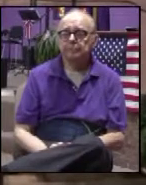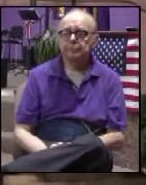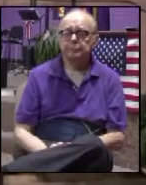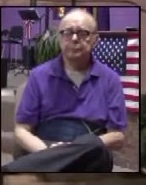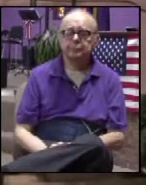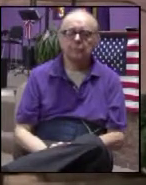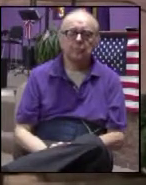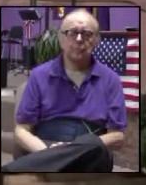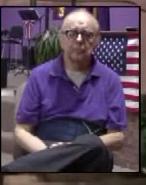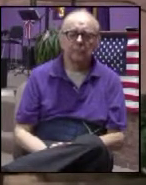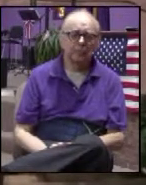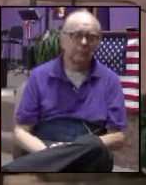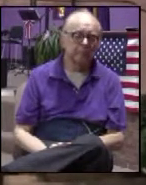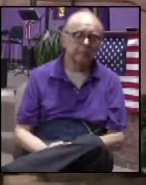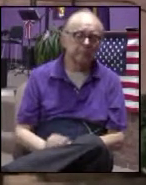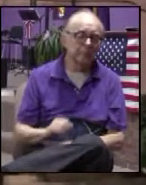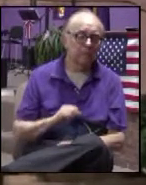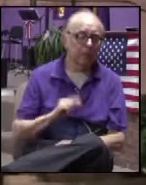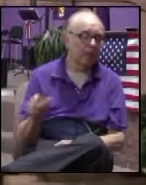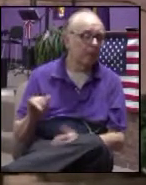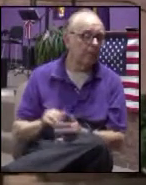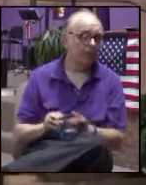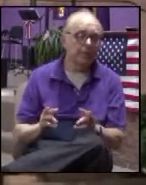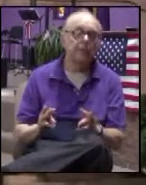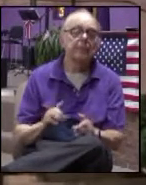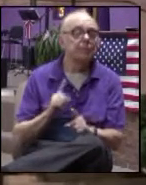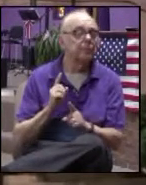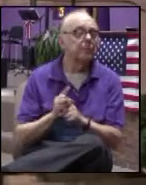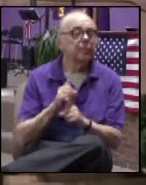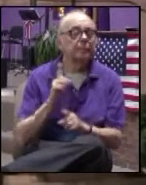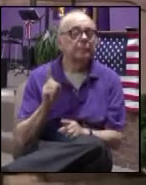Kind of all that way.